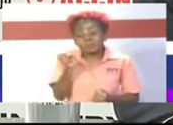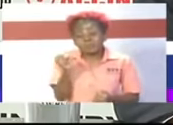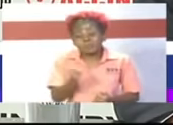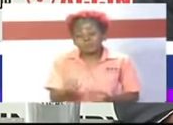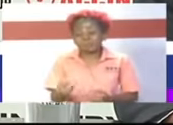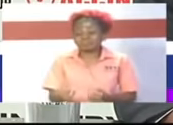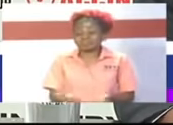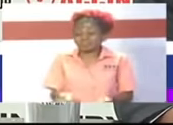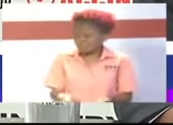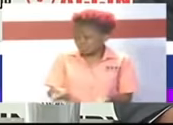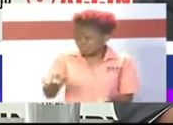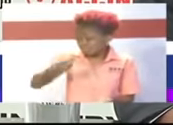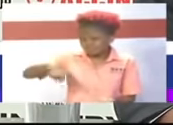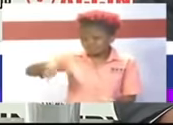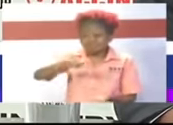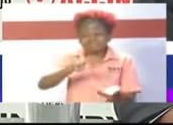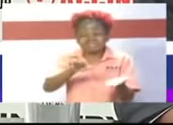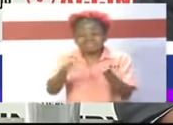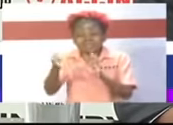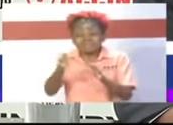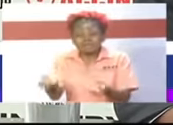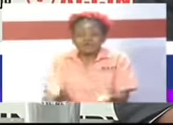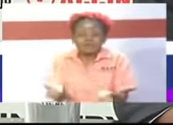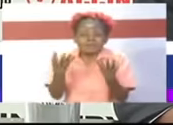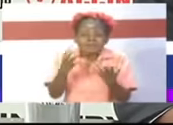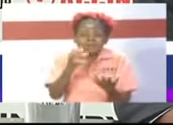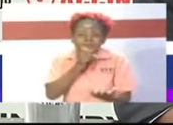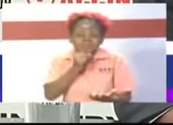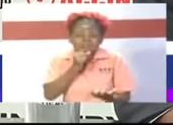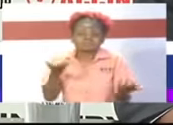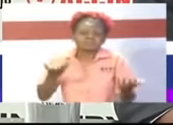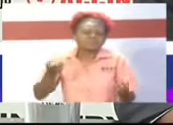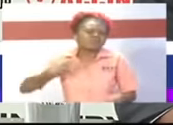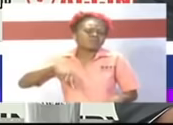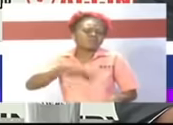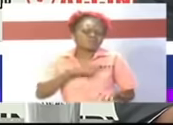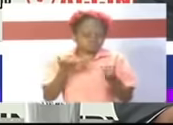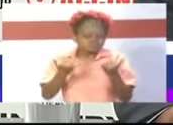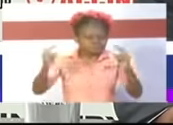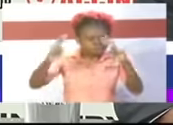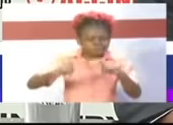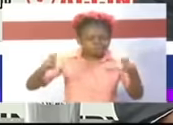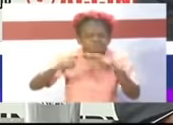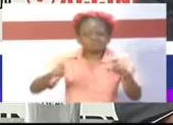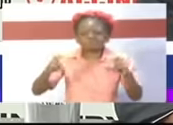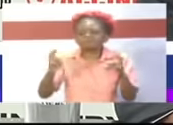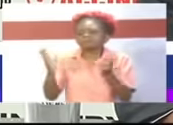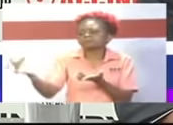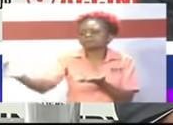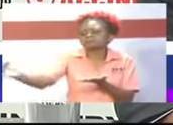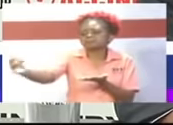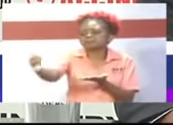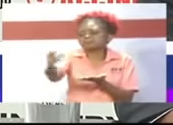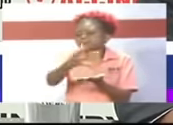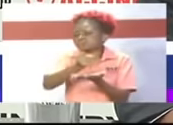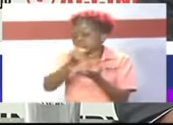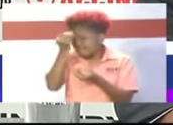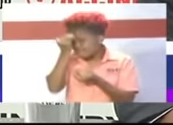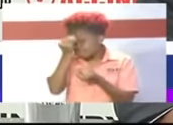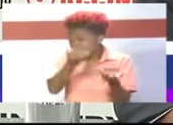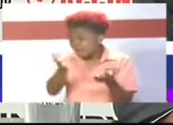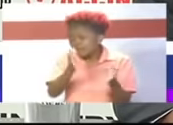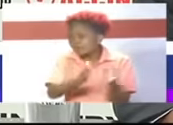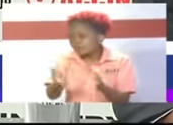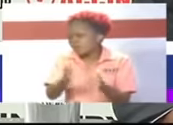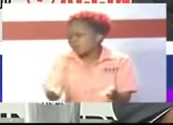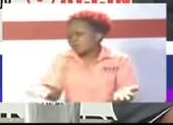still gathering. That's information that we're still processing. I don't have the information on what is being seen at the level